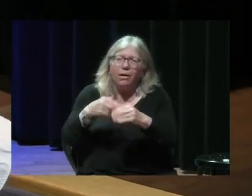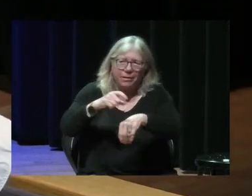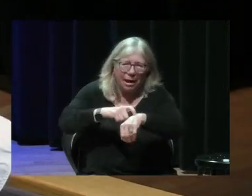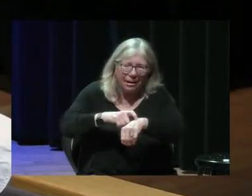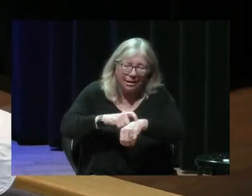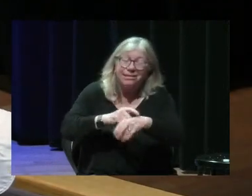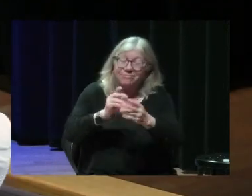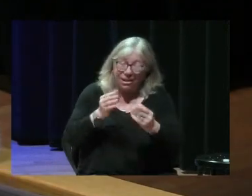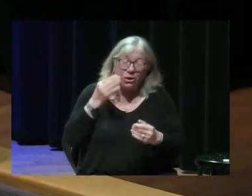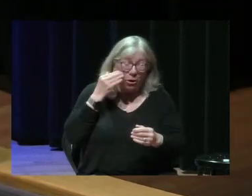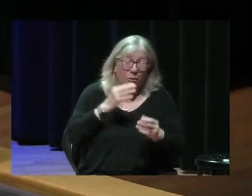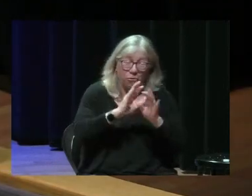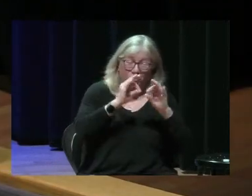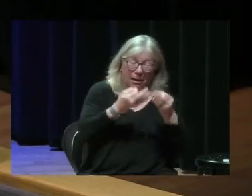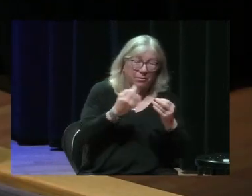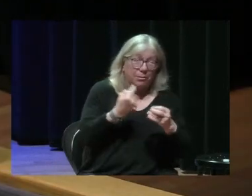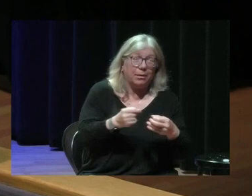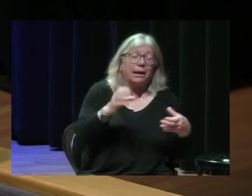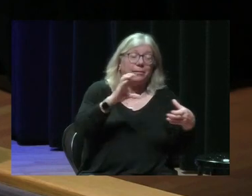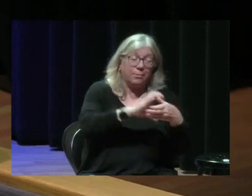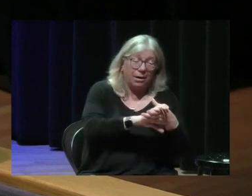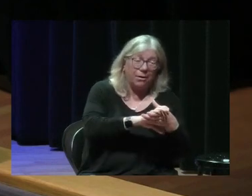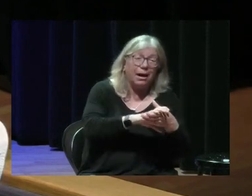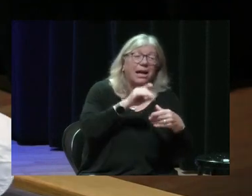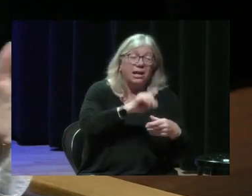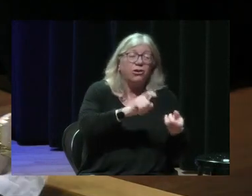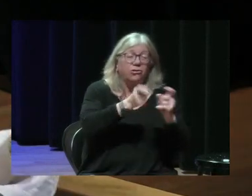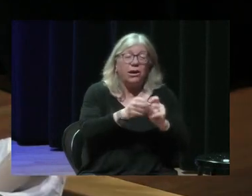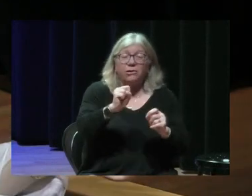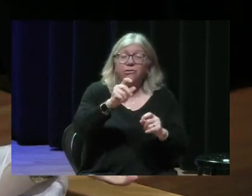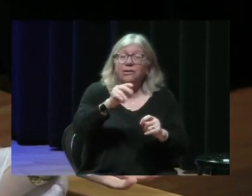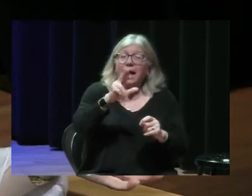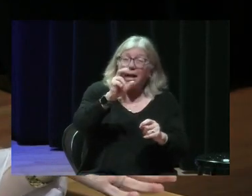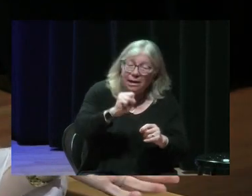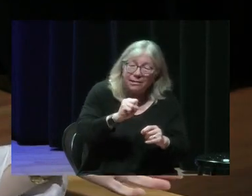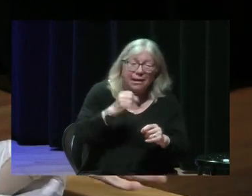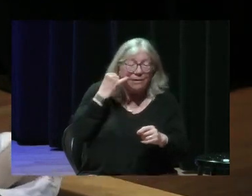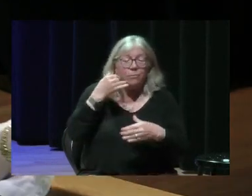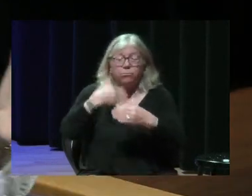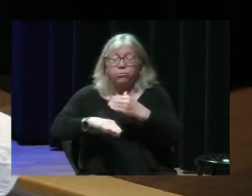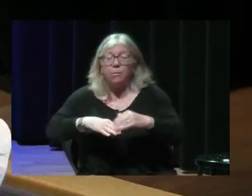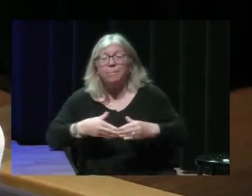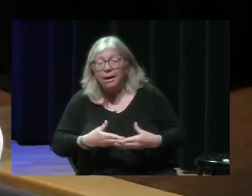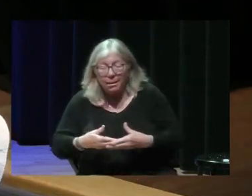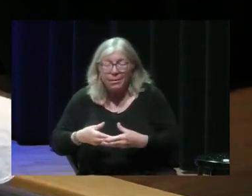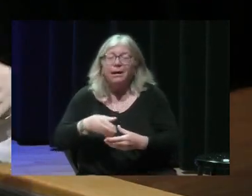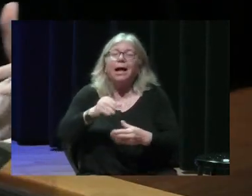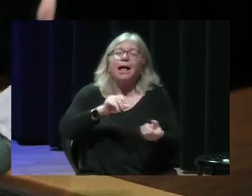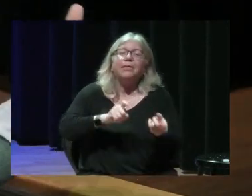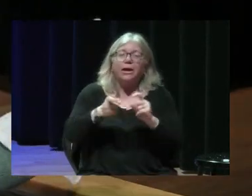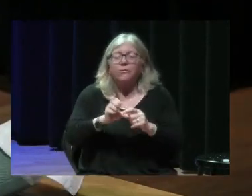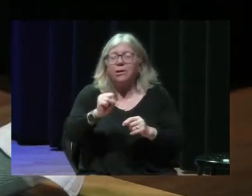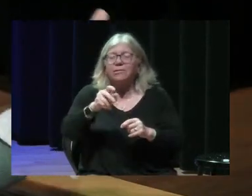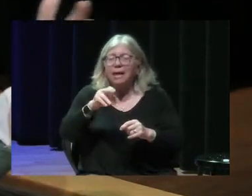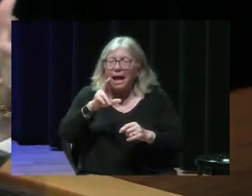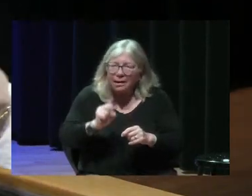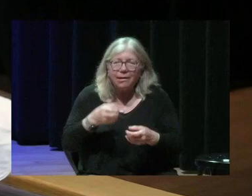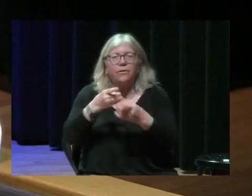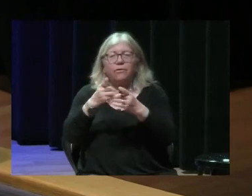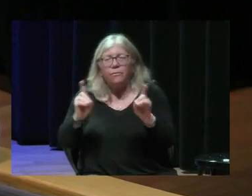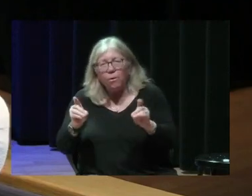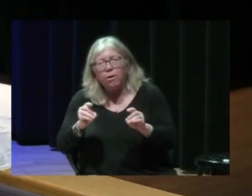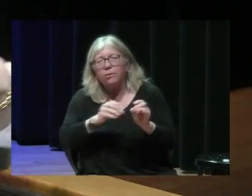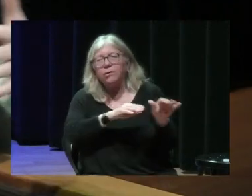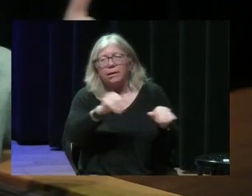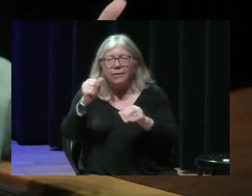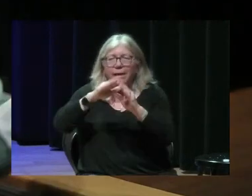particularly in families. Somebody gets married, that's a change in status. Somebody has a kid, that's a change in status. Somebody gets divorced, somebody leaves the house, somebody moves back